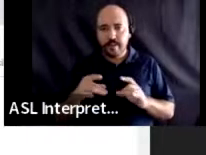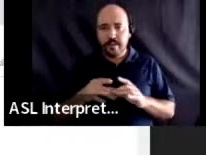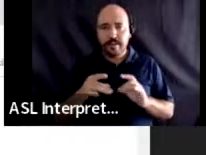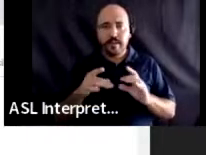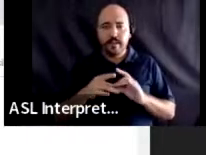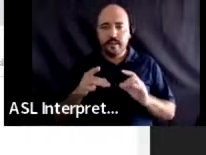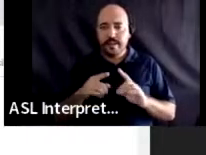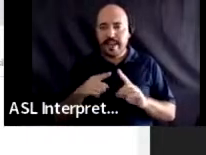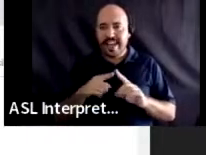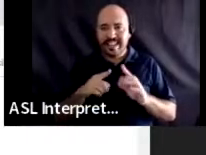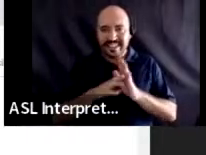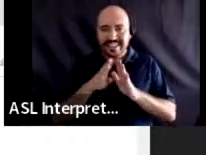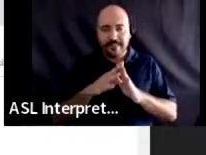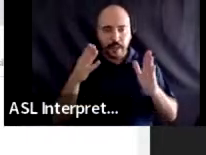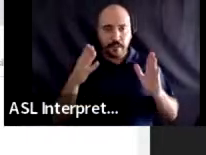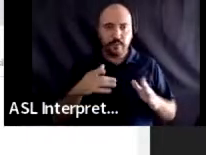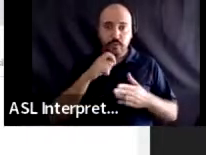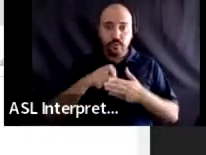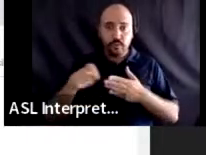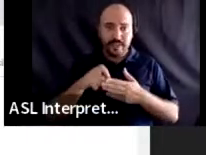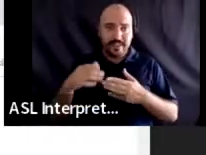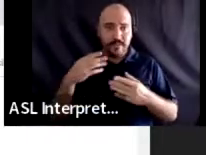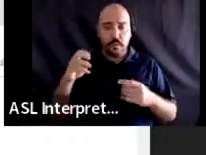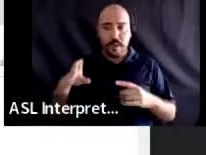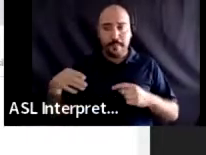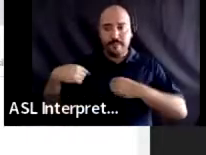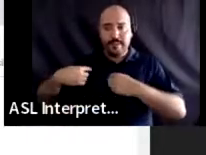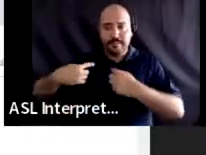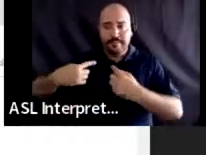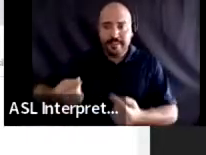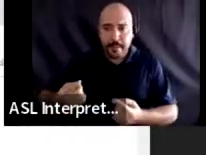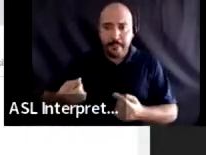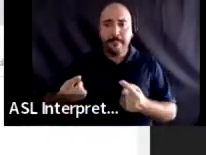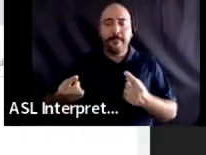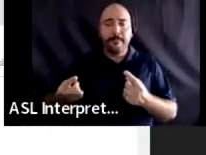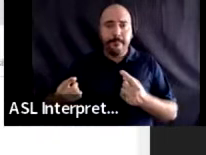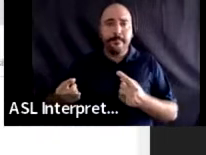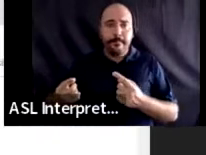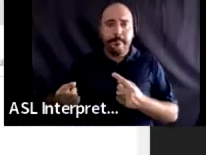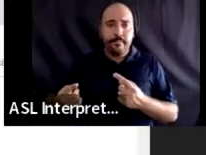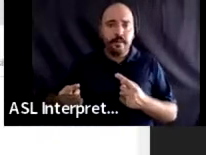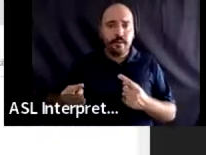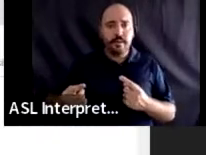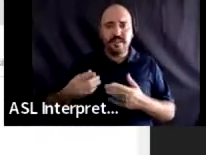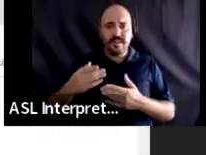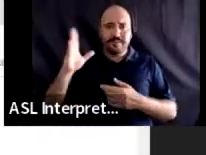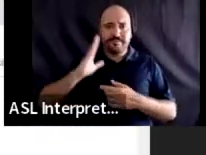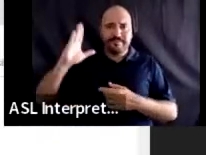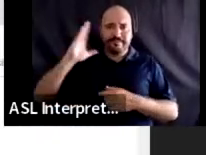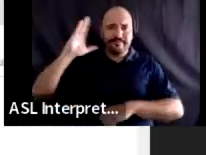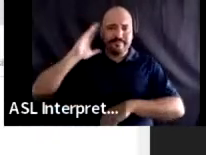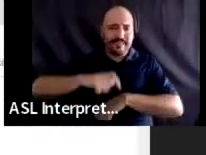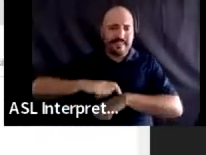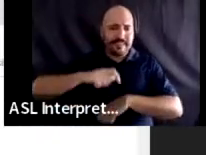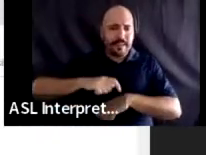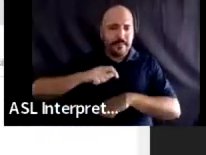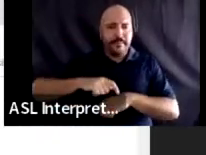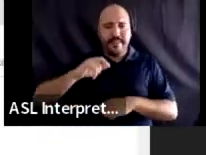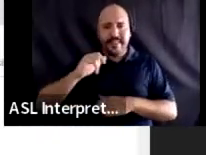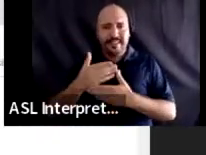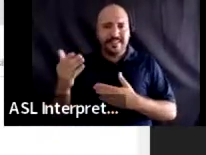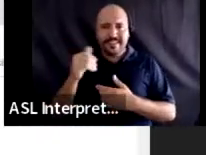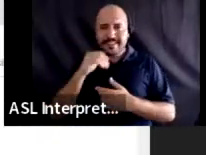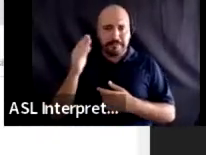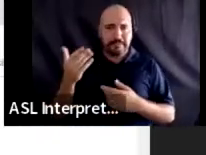been writing stuff for the web for some time, you know, there was a time where that stuff didn't seem